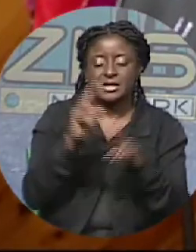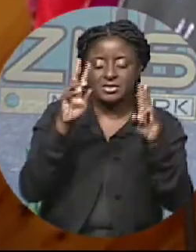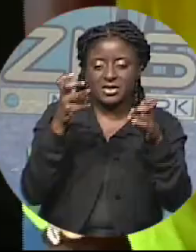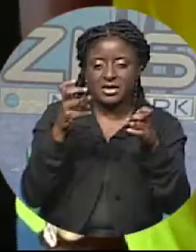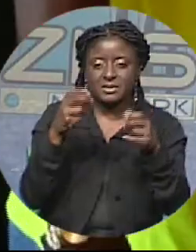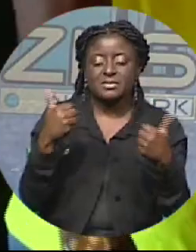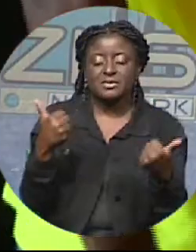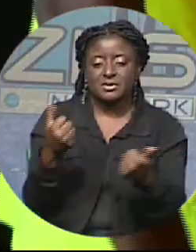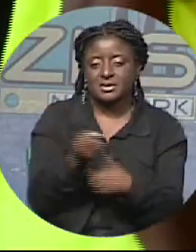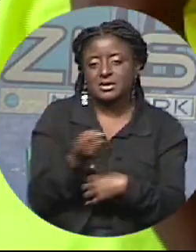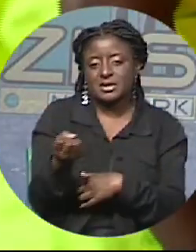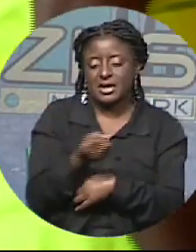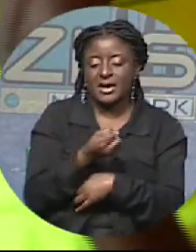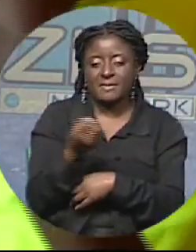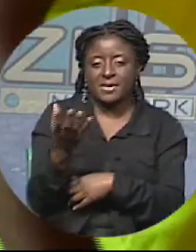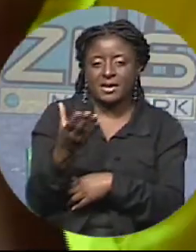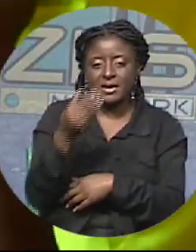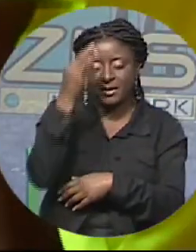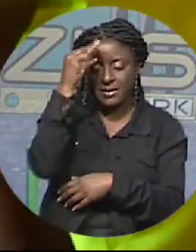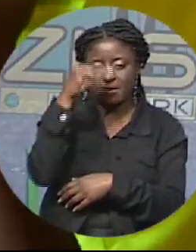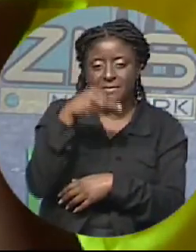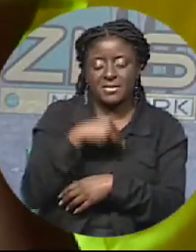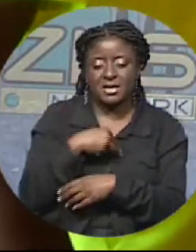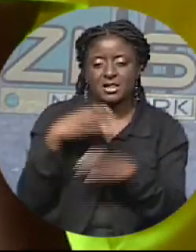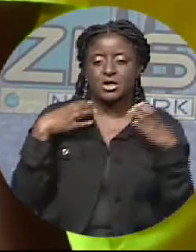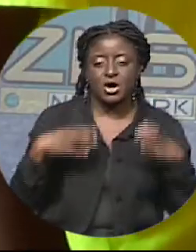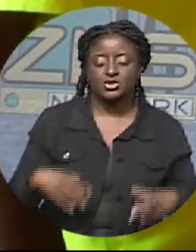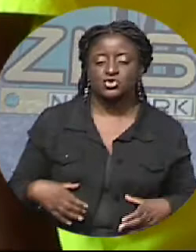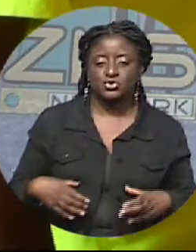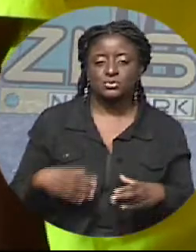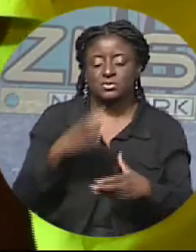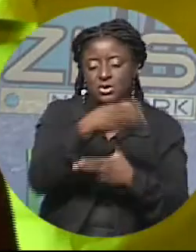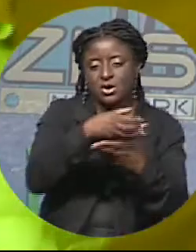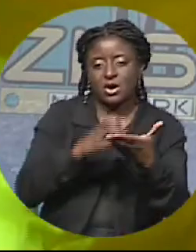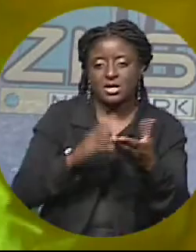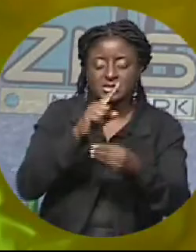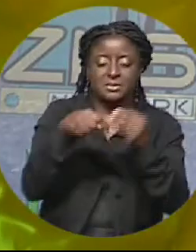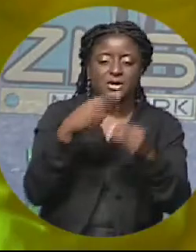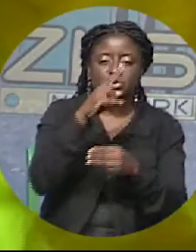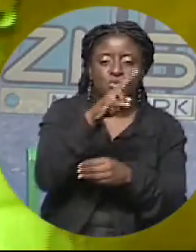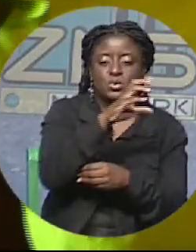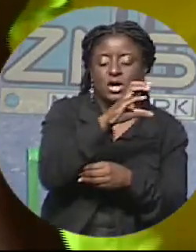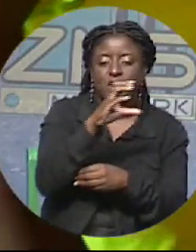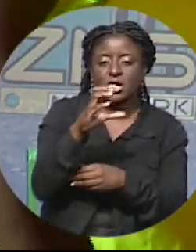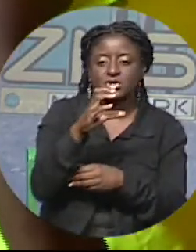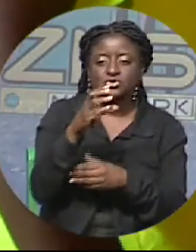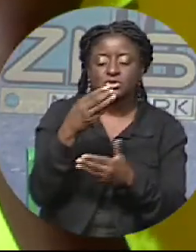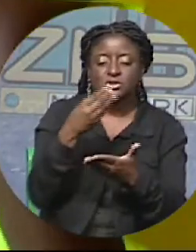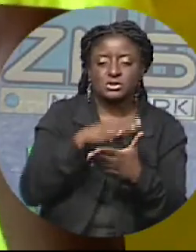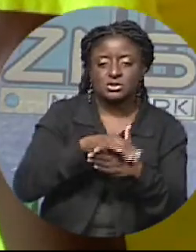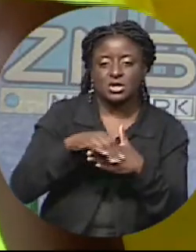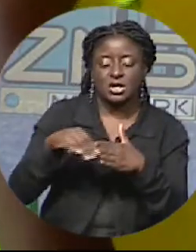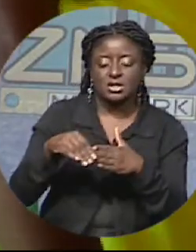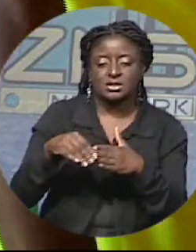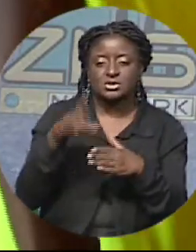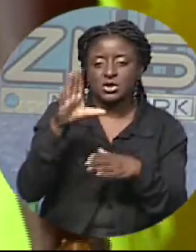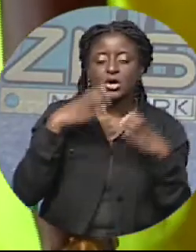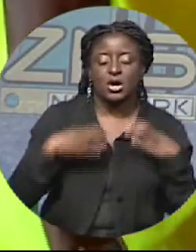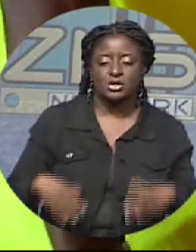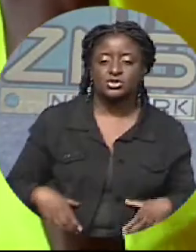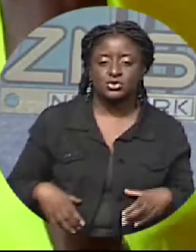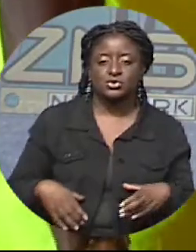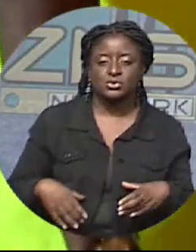male costume will cost you around $200. That includes your costume, access to Sting Carnival fetes, and drinks on the